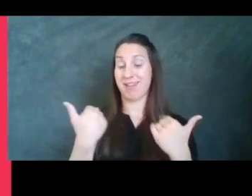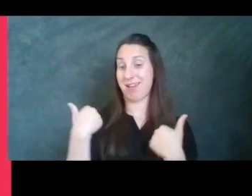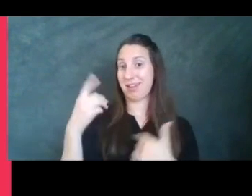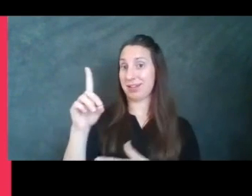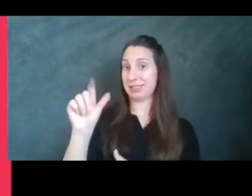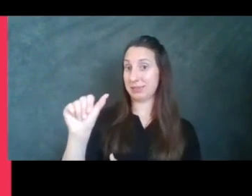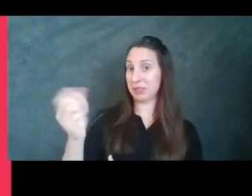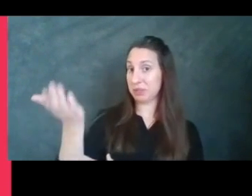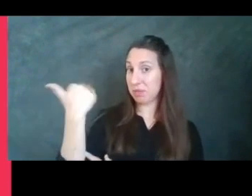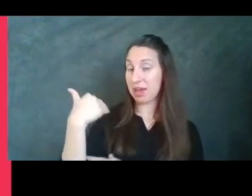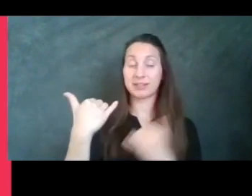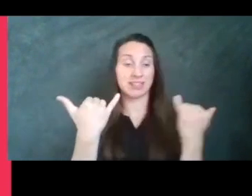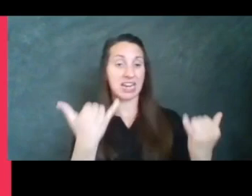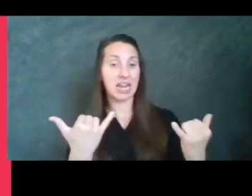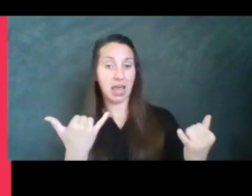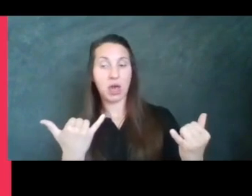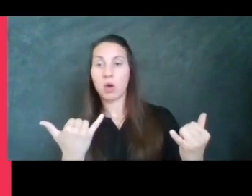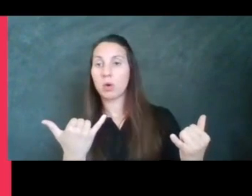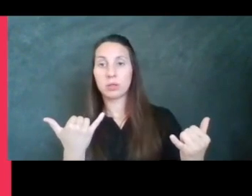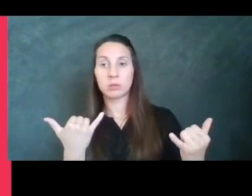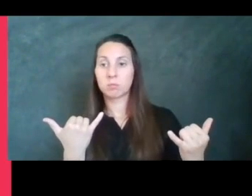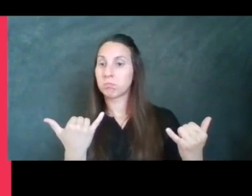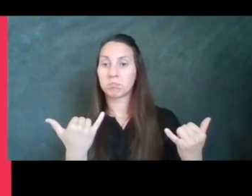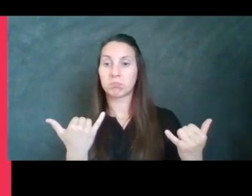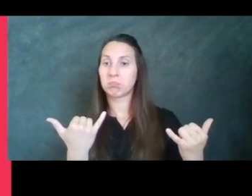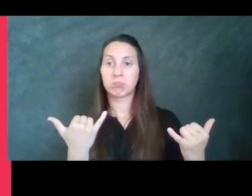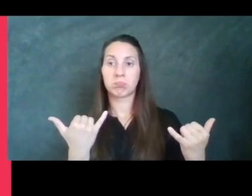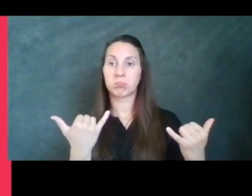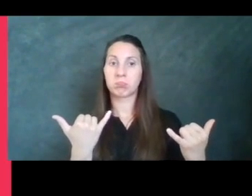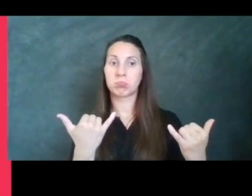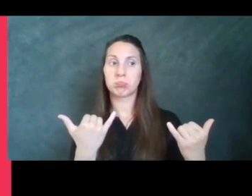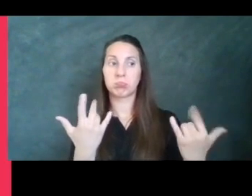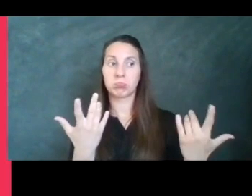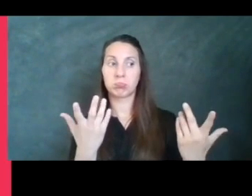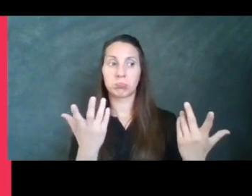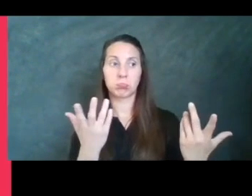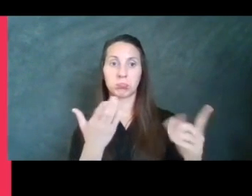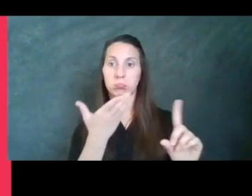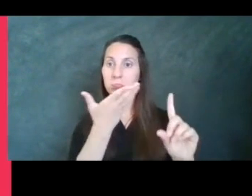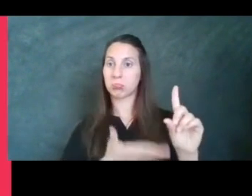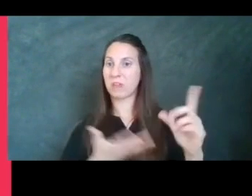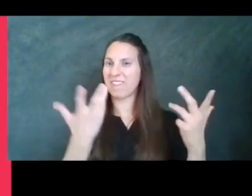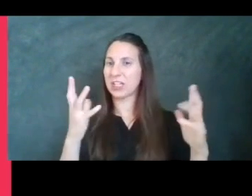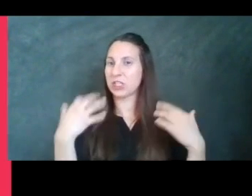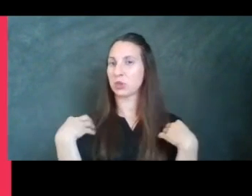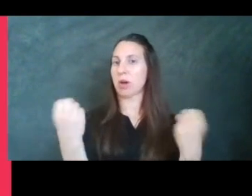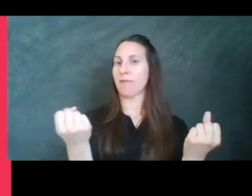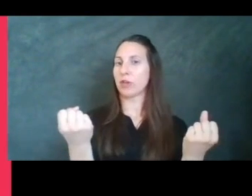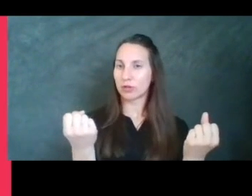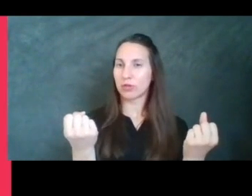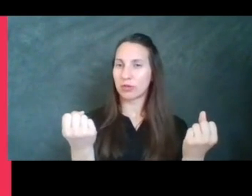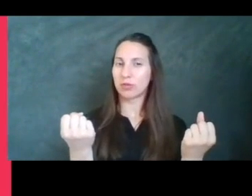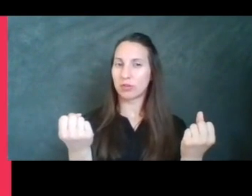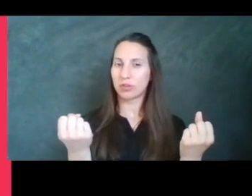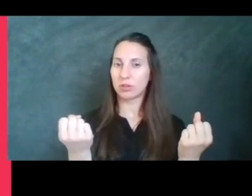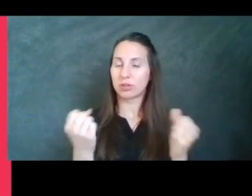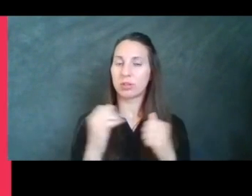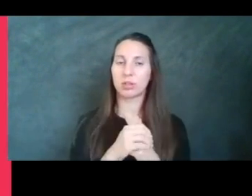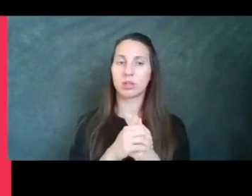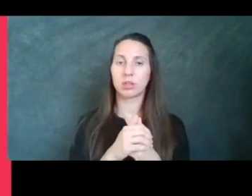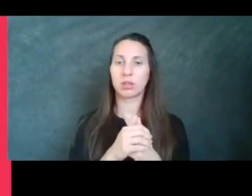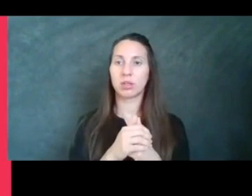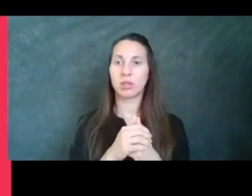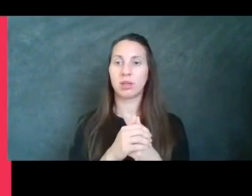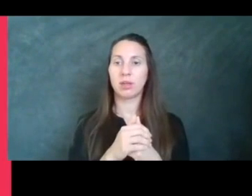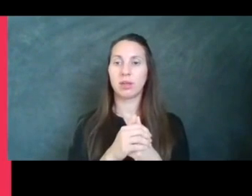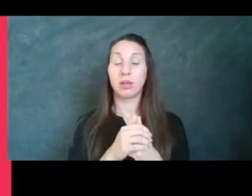now now the employer applicant has recovered from, and as a result